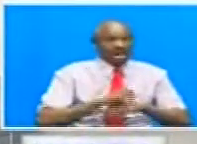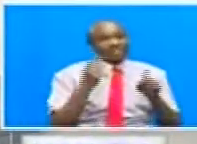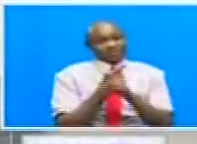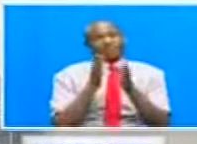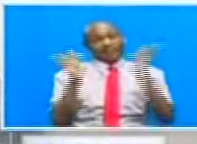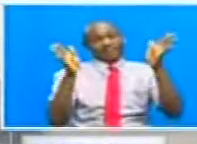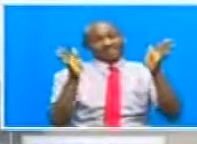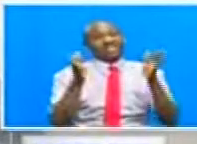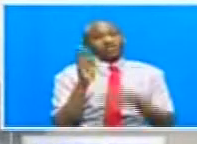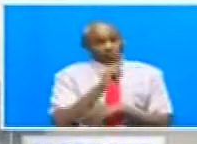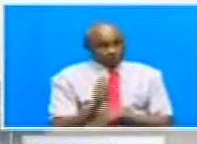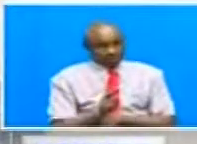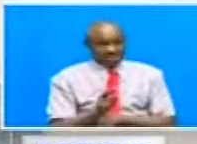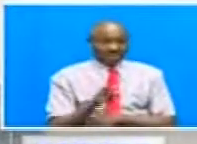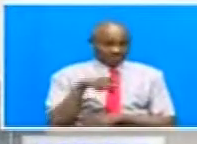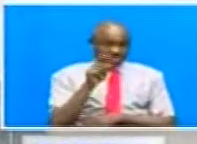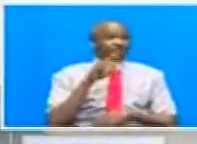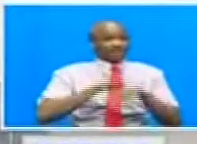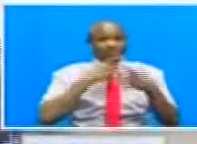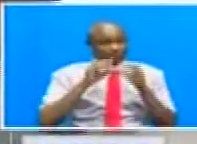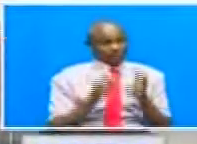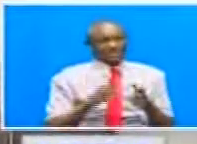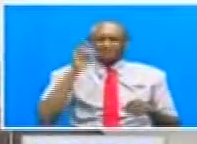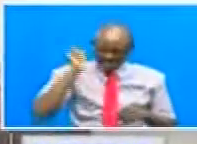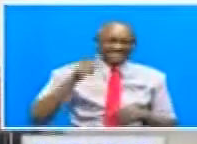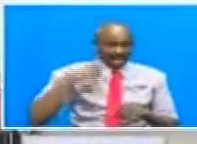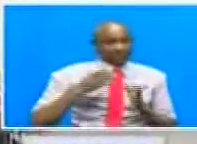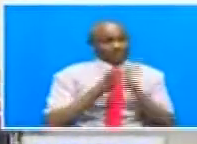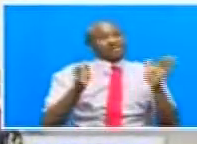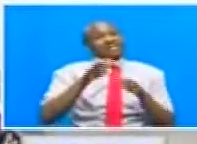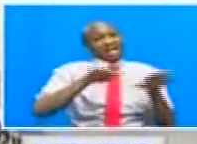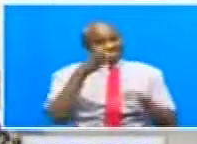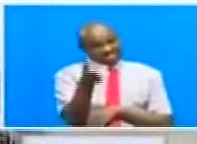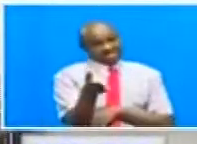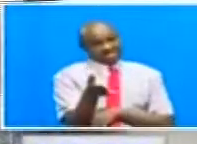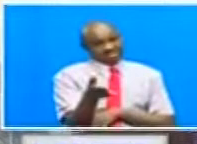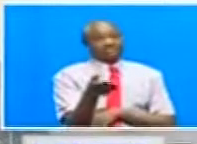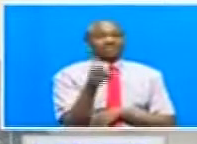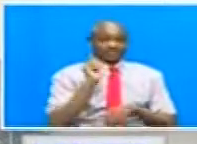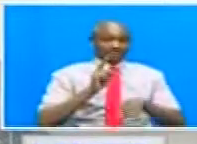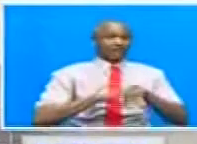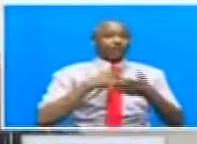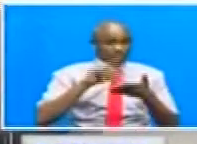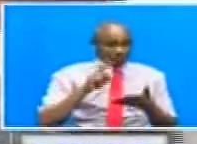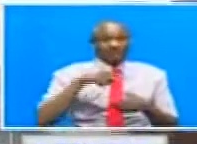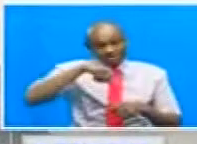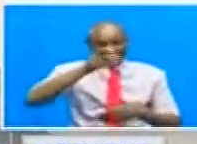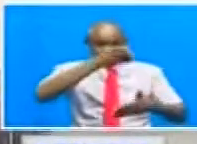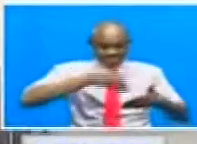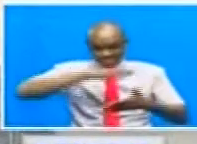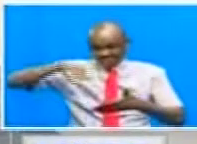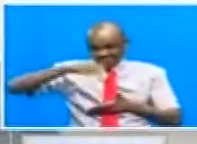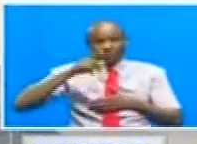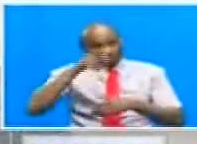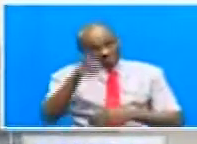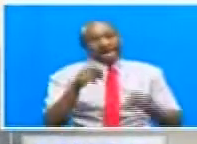public utilities, mm-hmm. without which they wouldn't have got approval. Mm-hmm. Now they come back to slice a bit of those, and that's where the